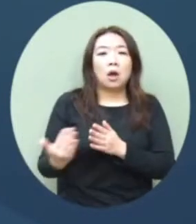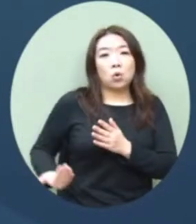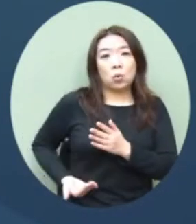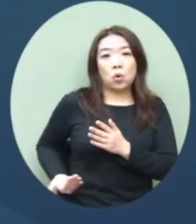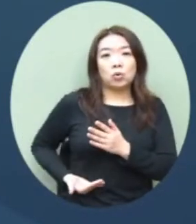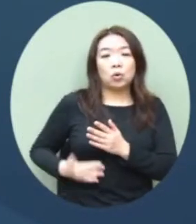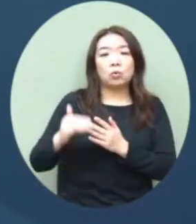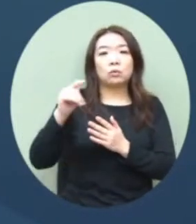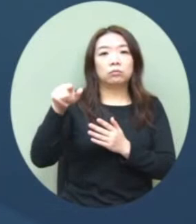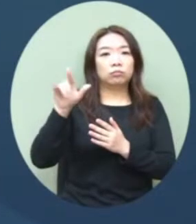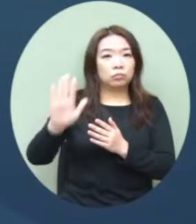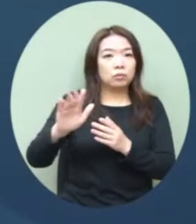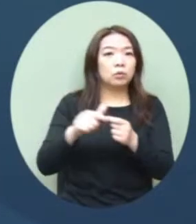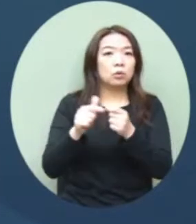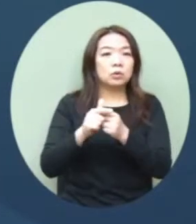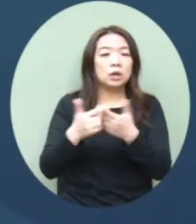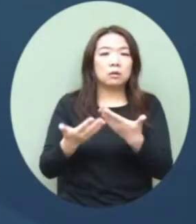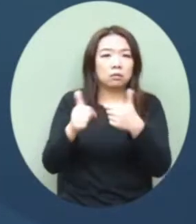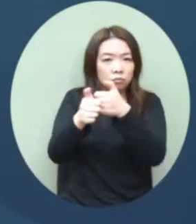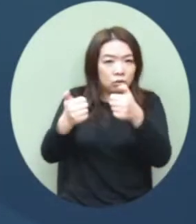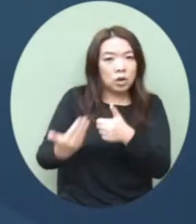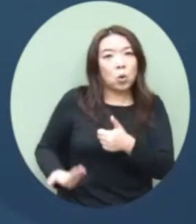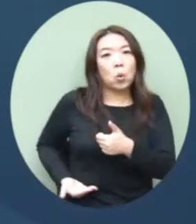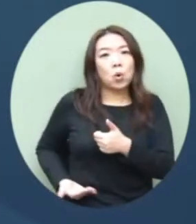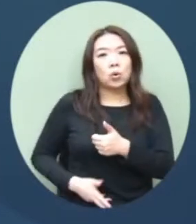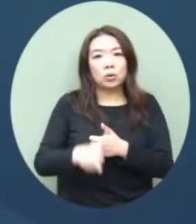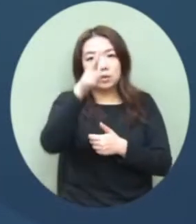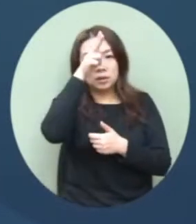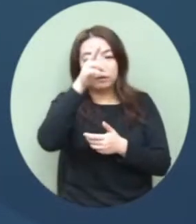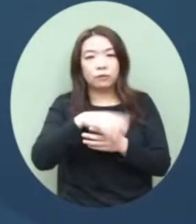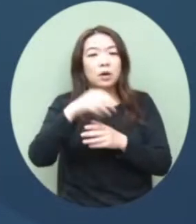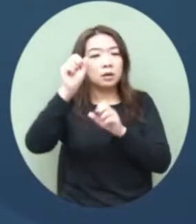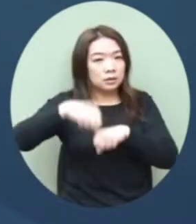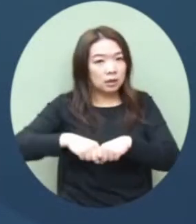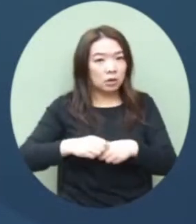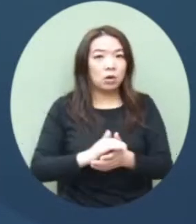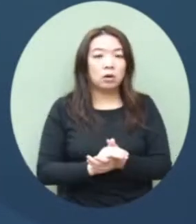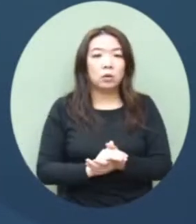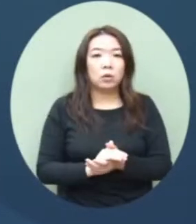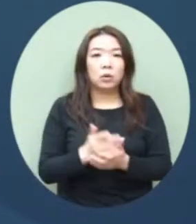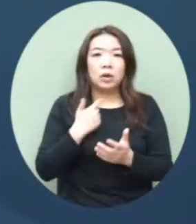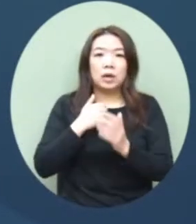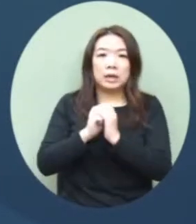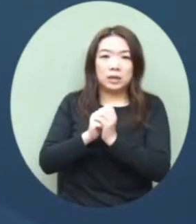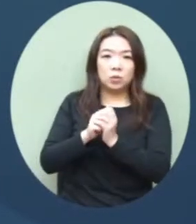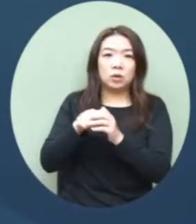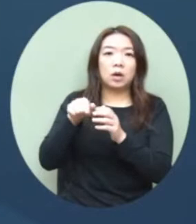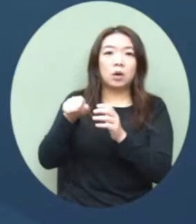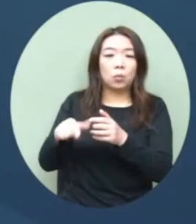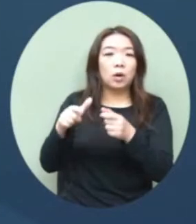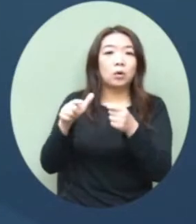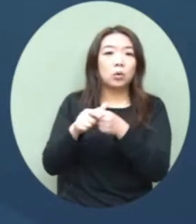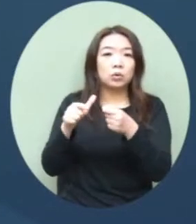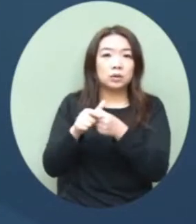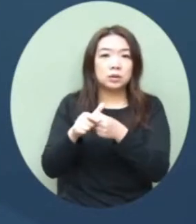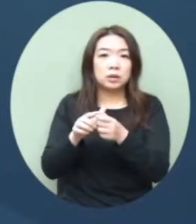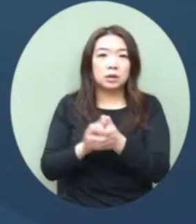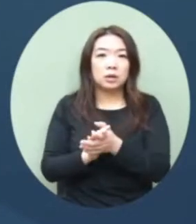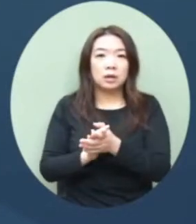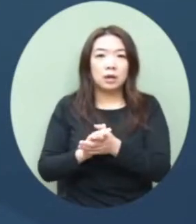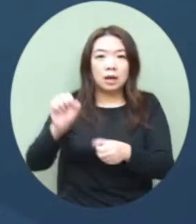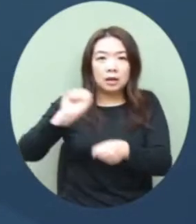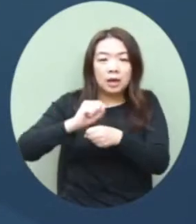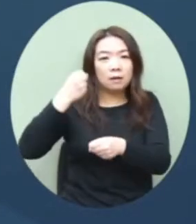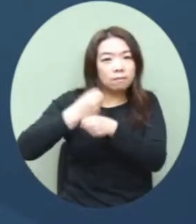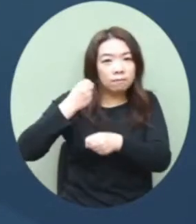is from Shenzhen on the referral of the central authorities. We're grateful to the Guangdong province who